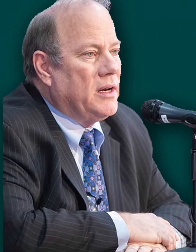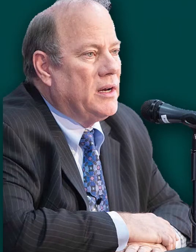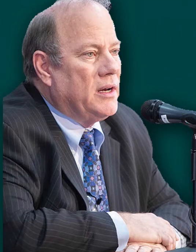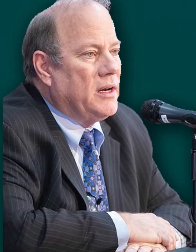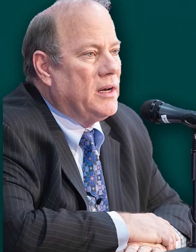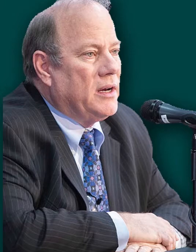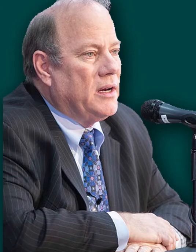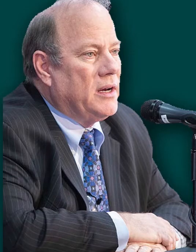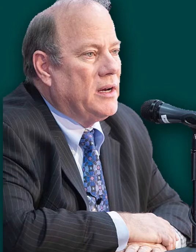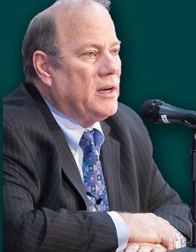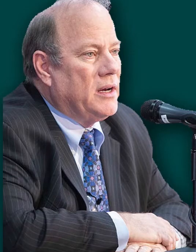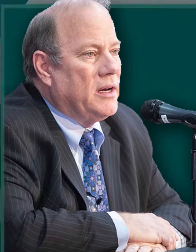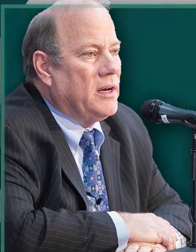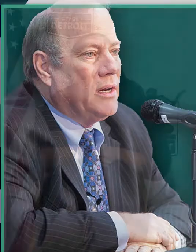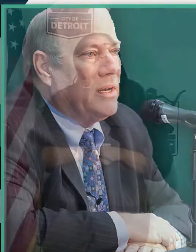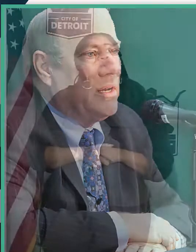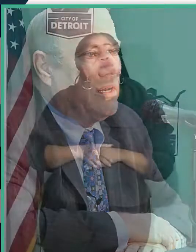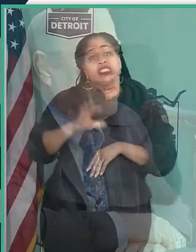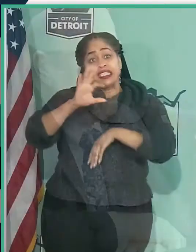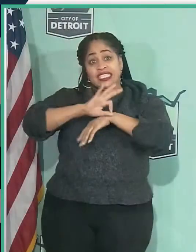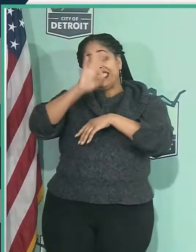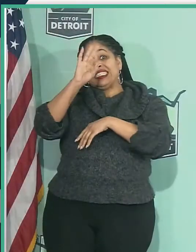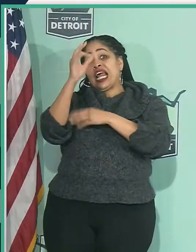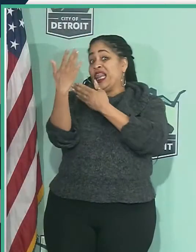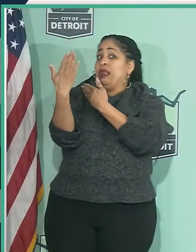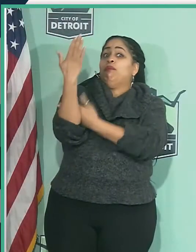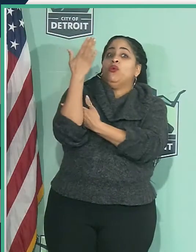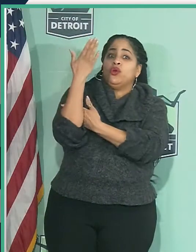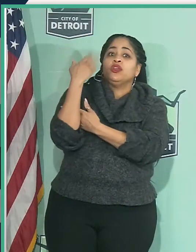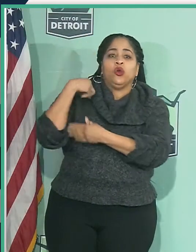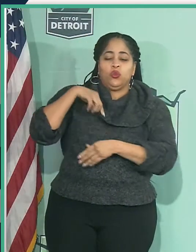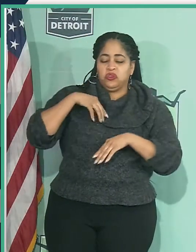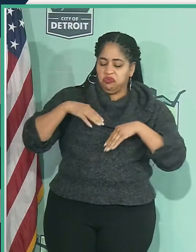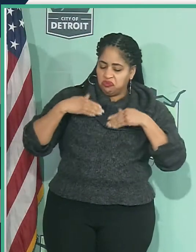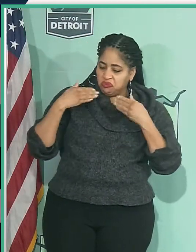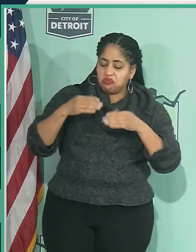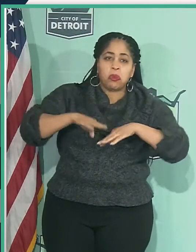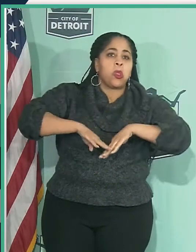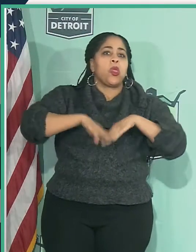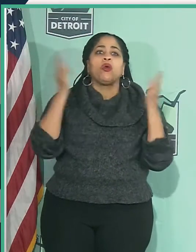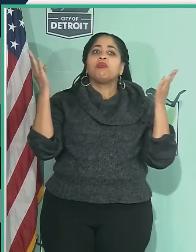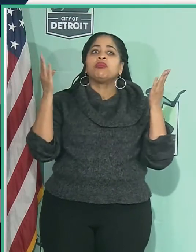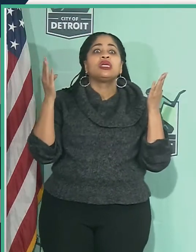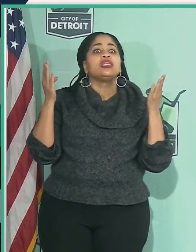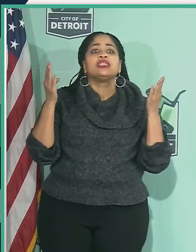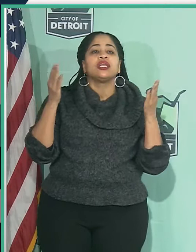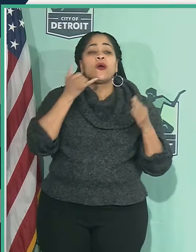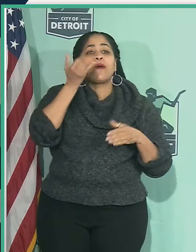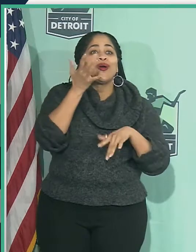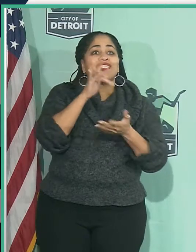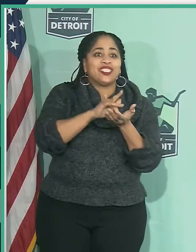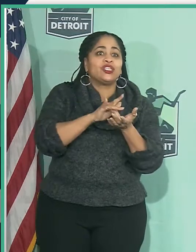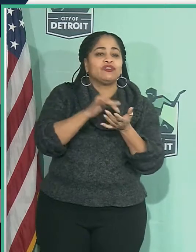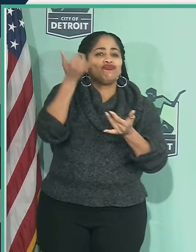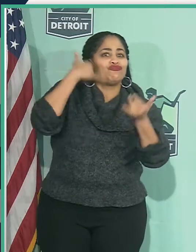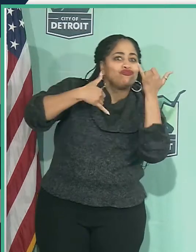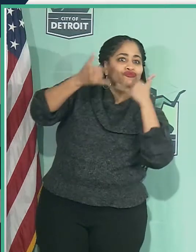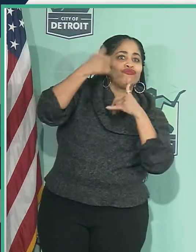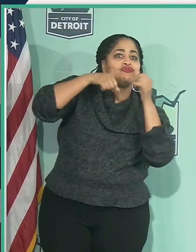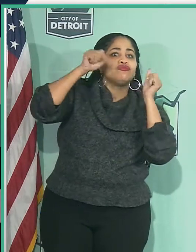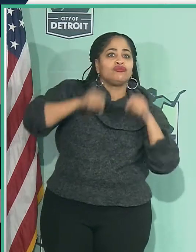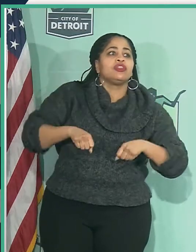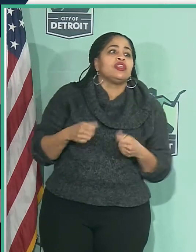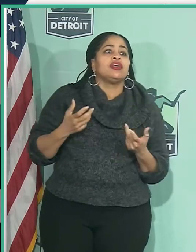Yesterday at 9 o'clock in the morning, we opened up the call center